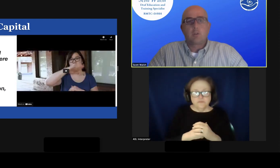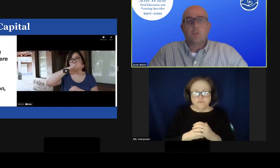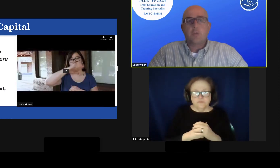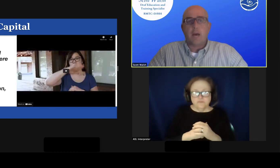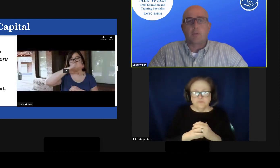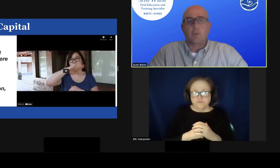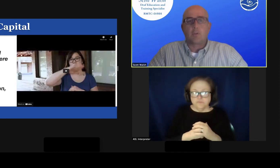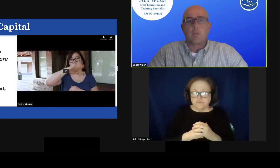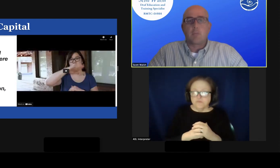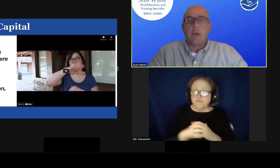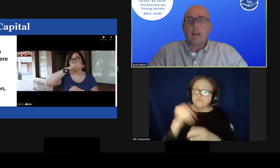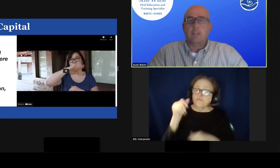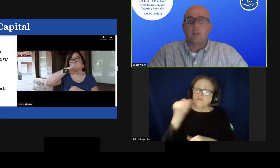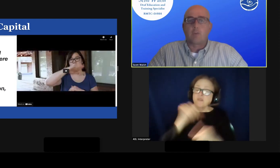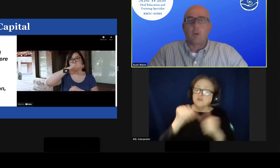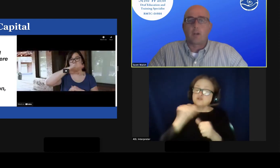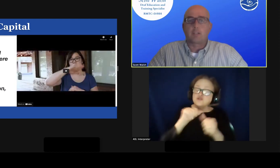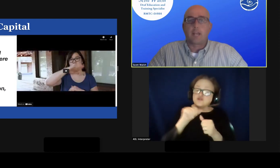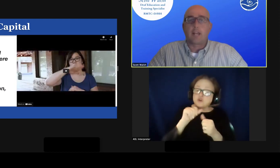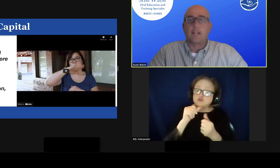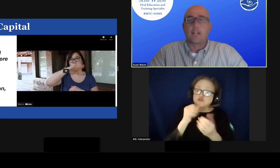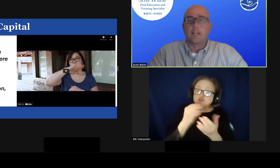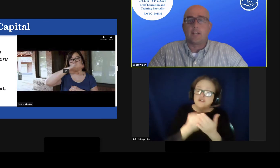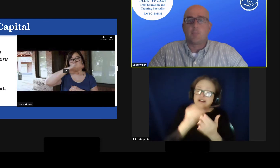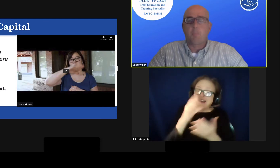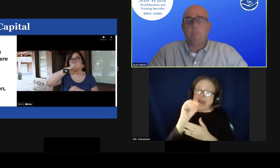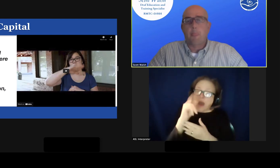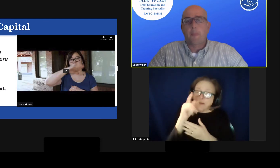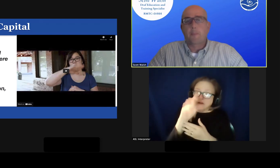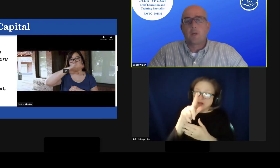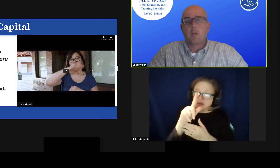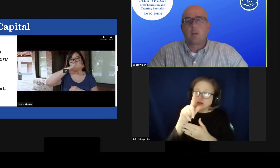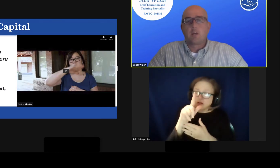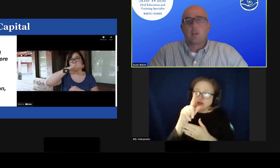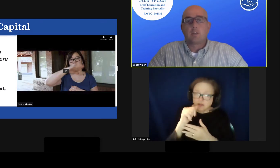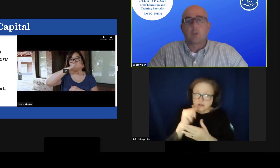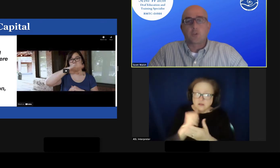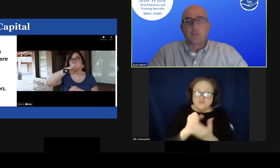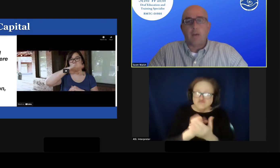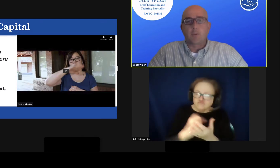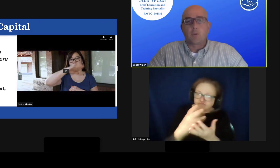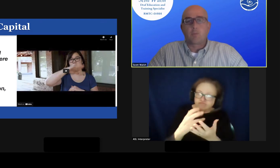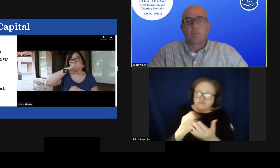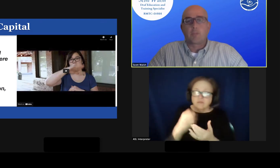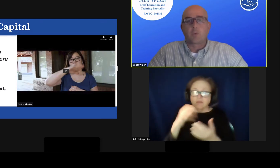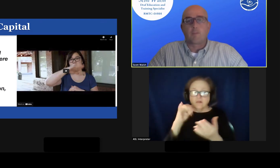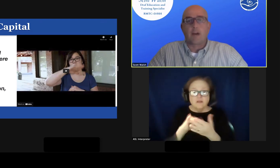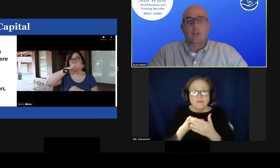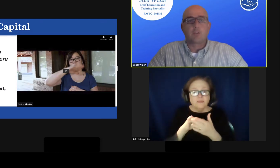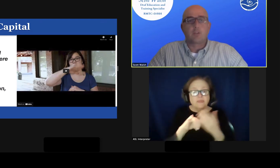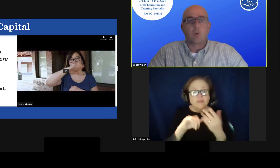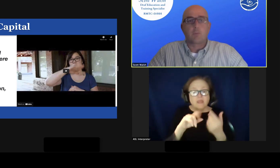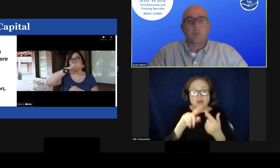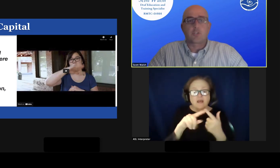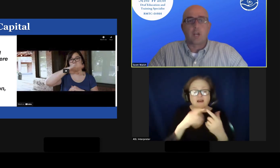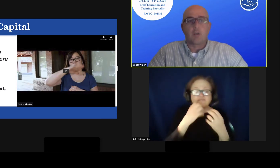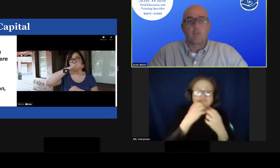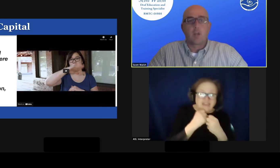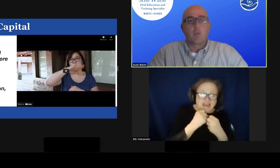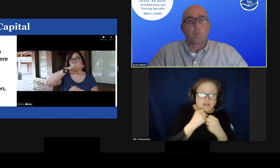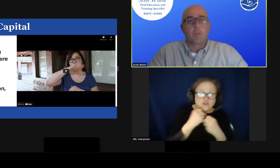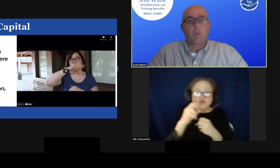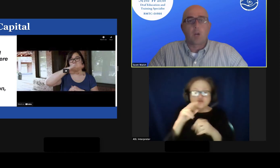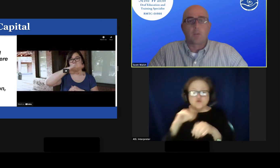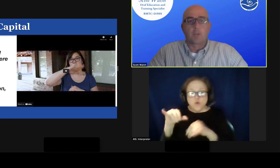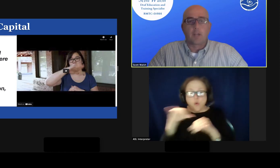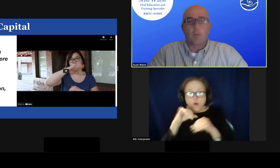Social capital impacts self-awareness and identity. Social capital is where values and norms are shared,